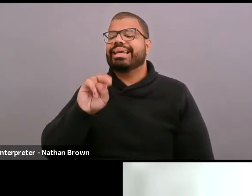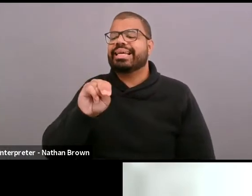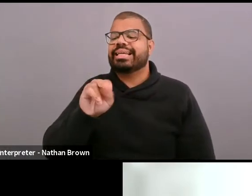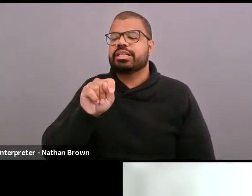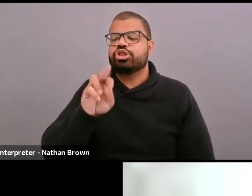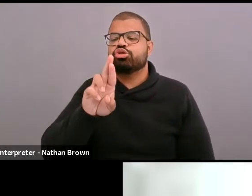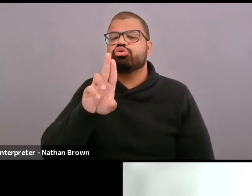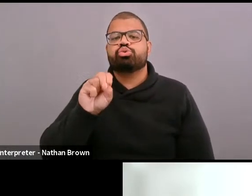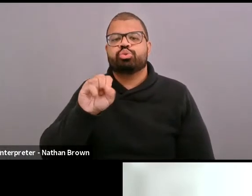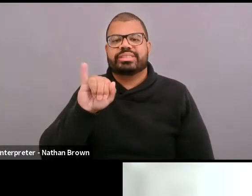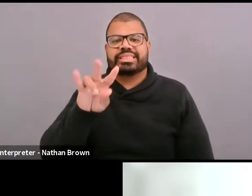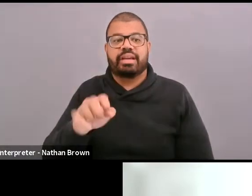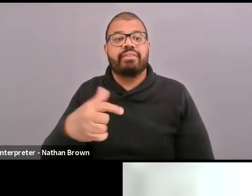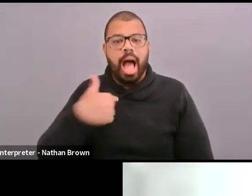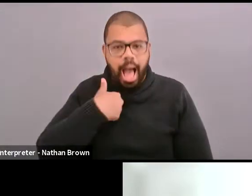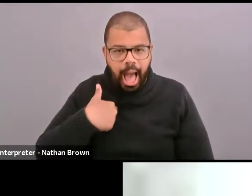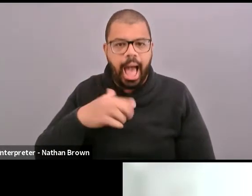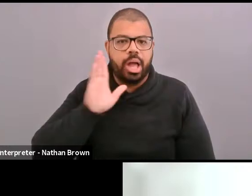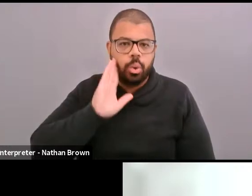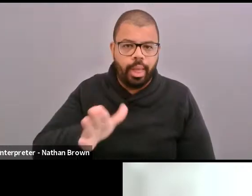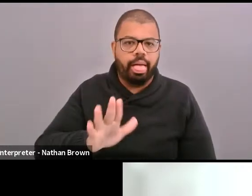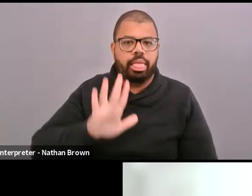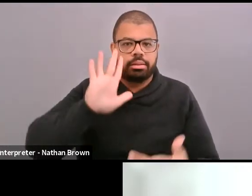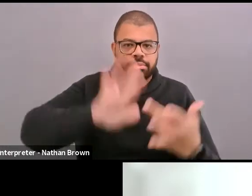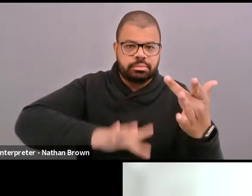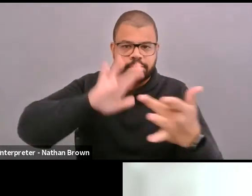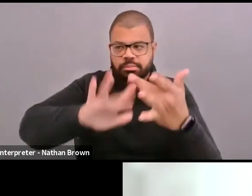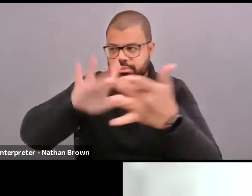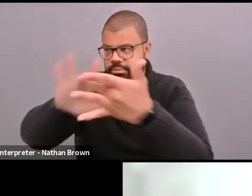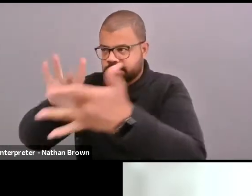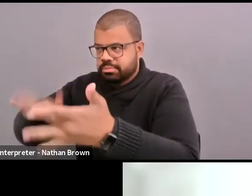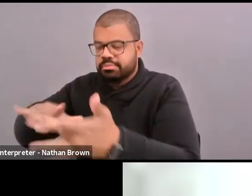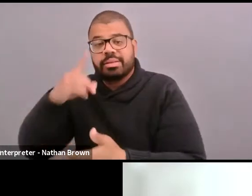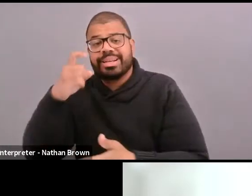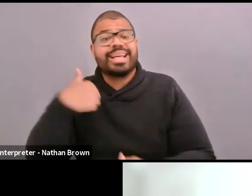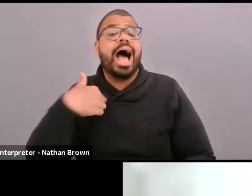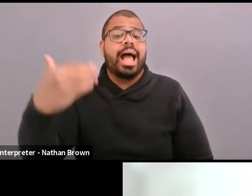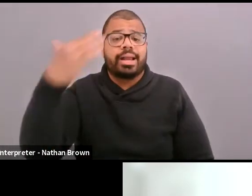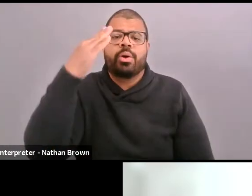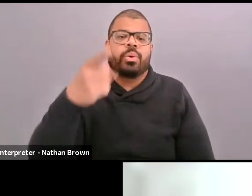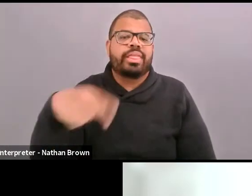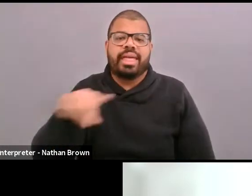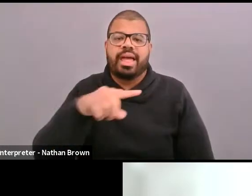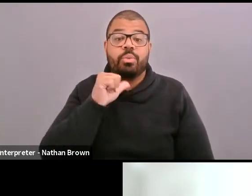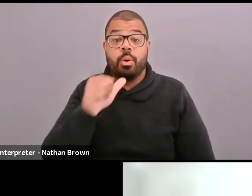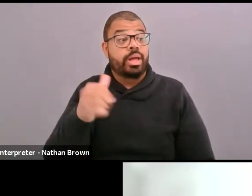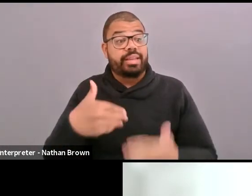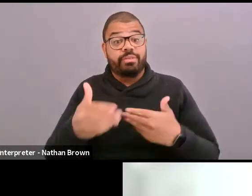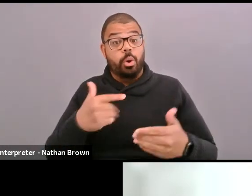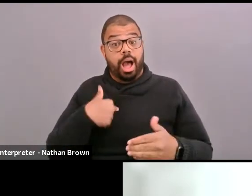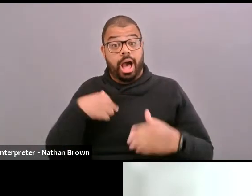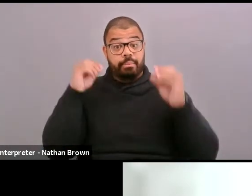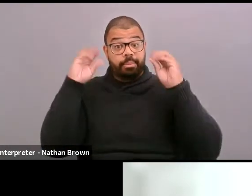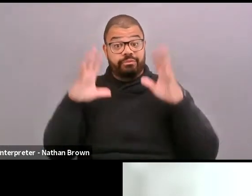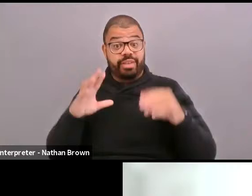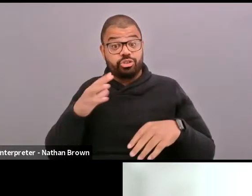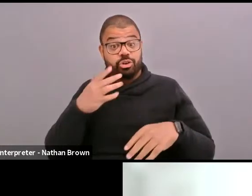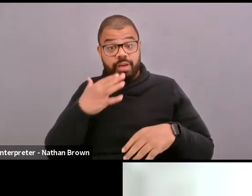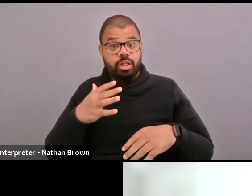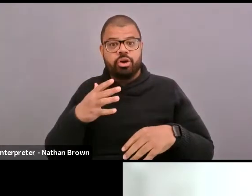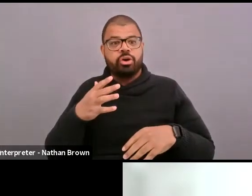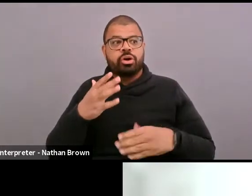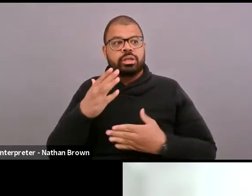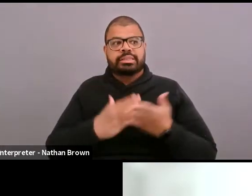reach out before they have to reach out to me because I know they're not going to come to me. Even though I'm a faculty of color, I still have students who are not going to cross